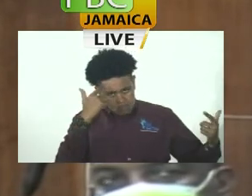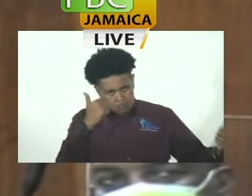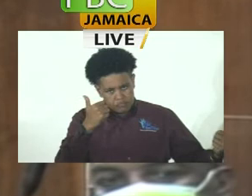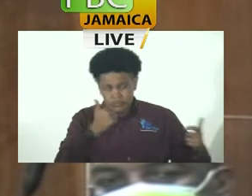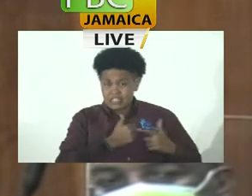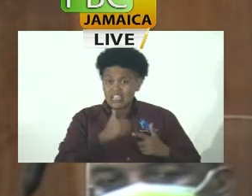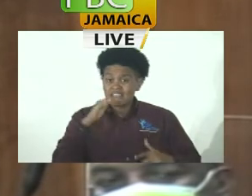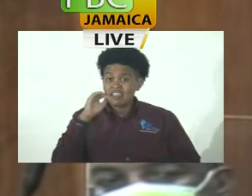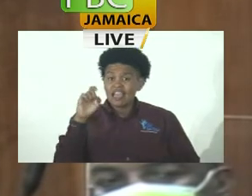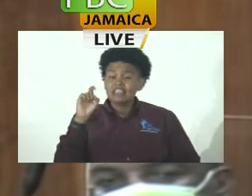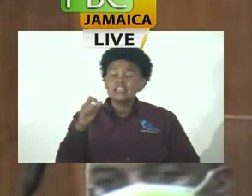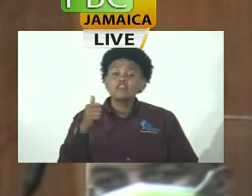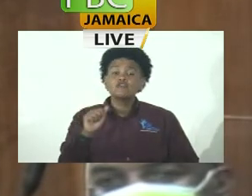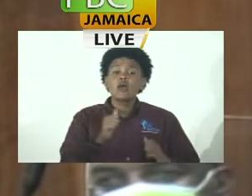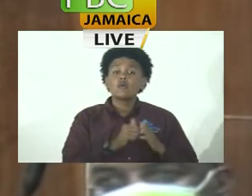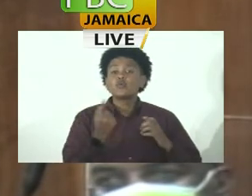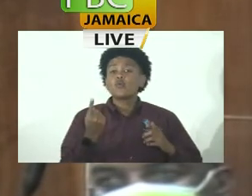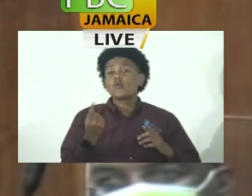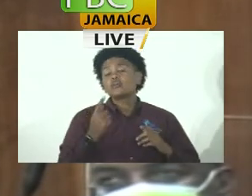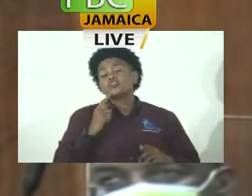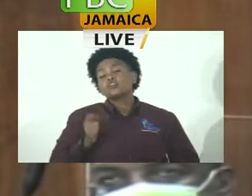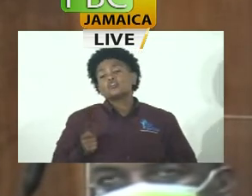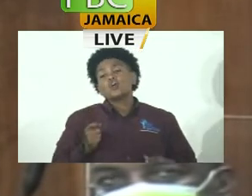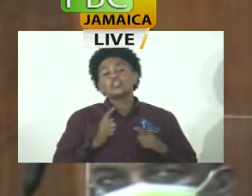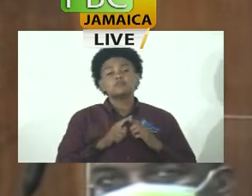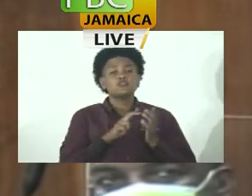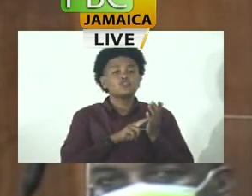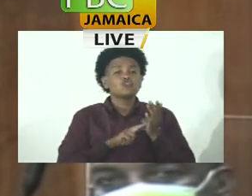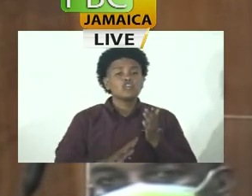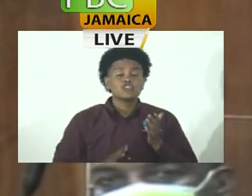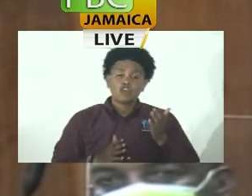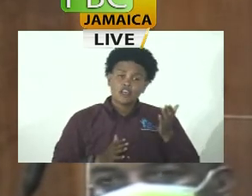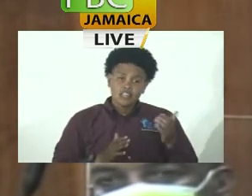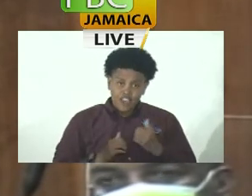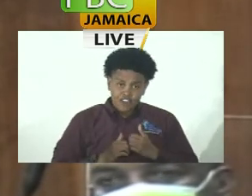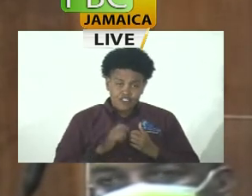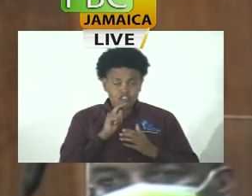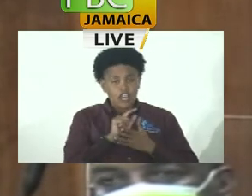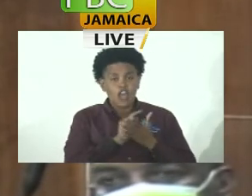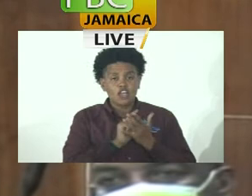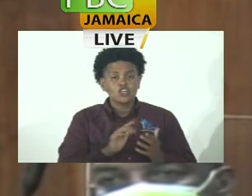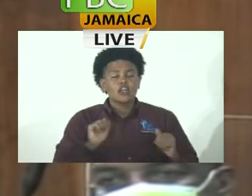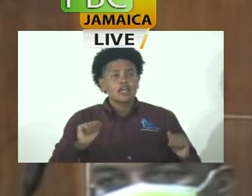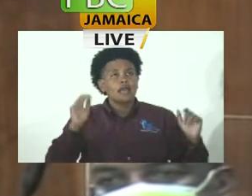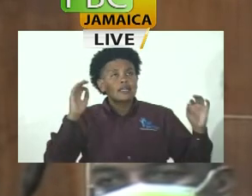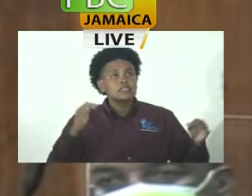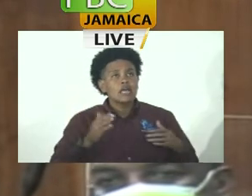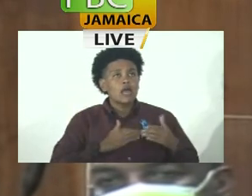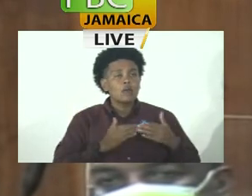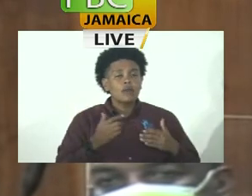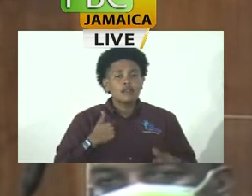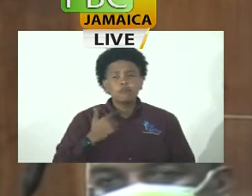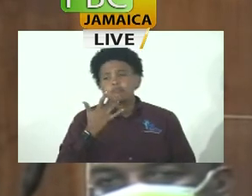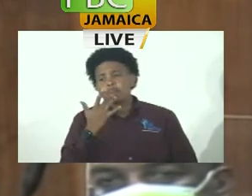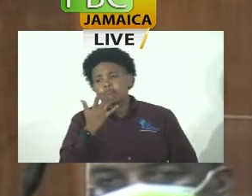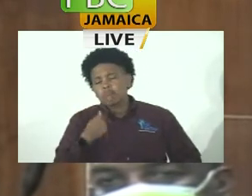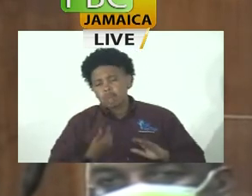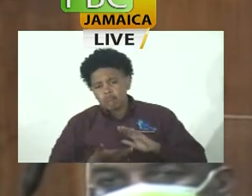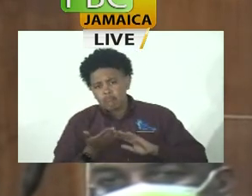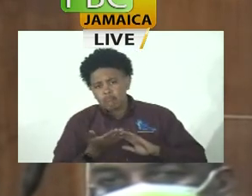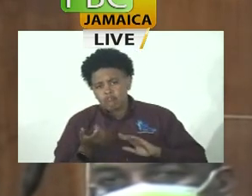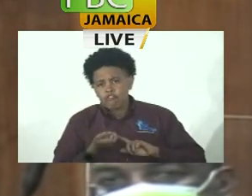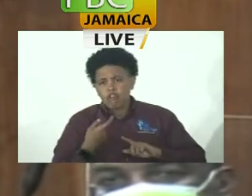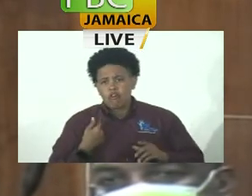can be tried with only the president judge and register are present attorneys can decide whether they prefer to operate from their